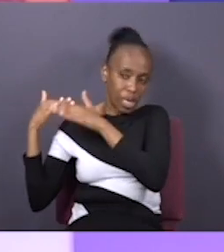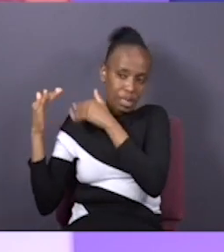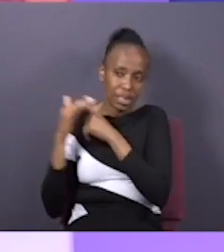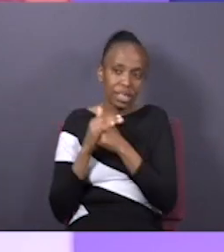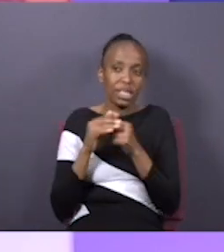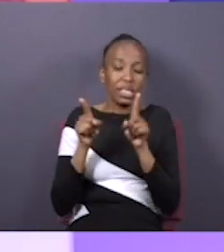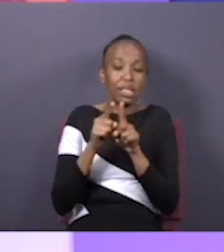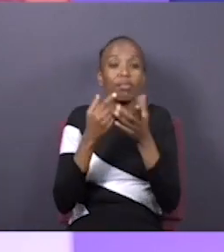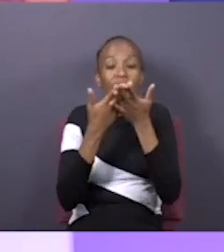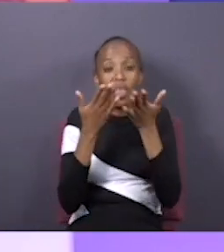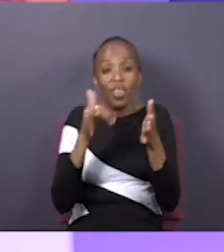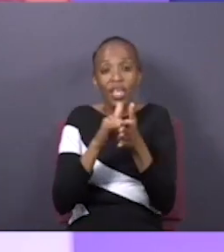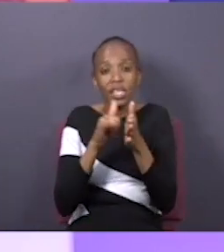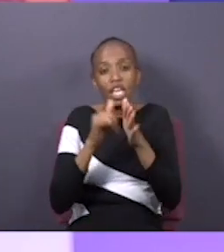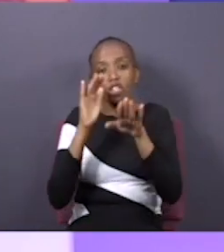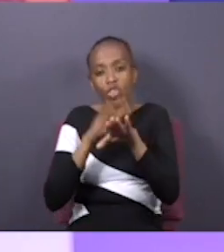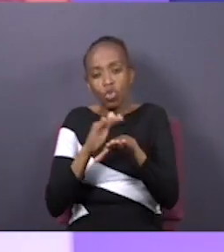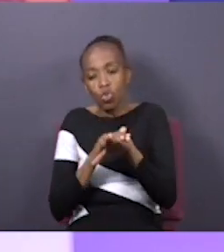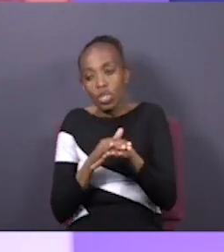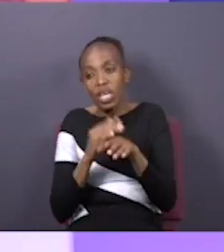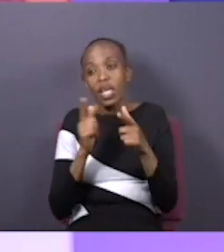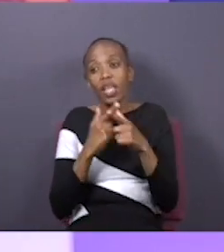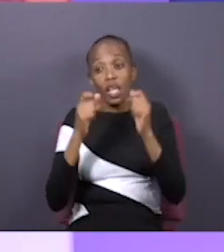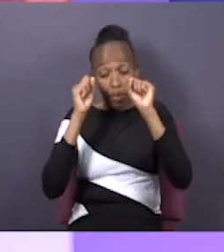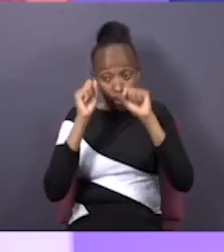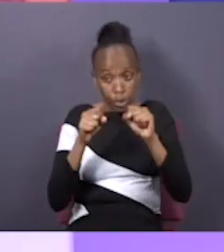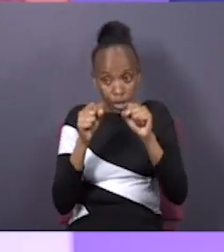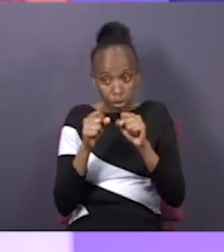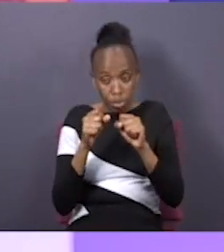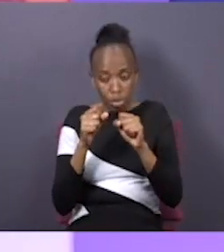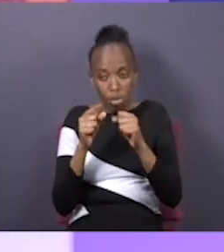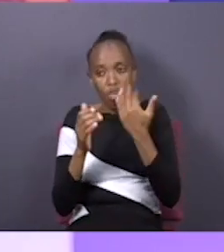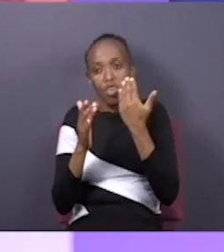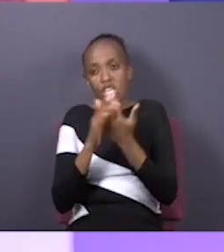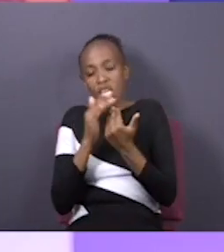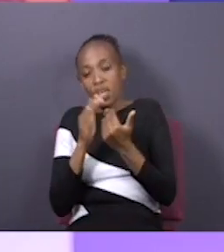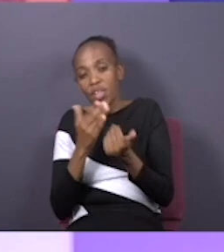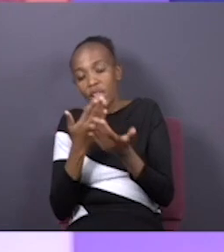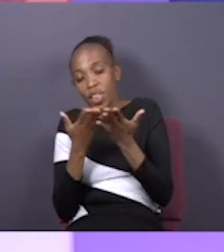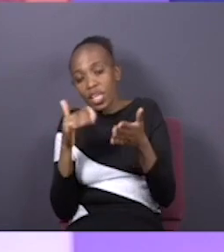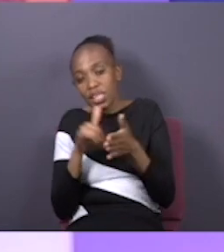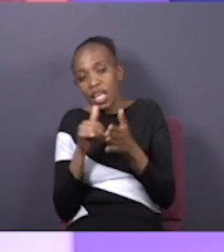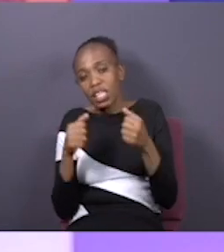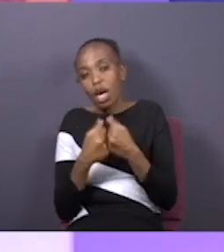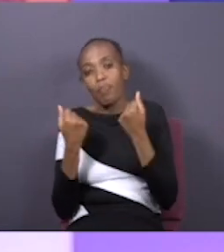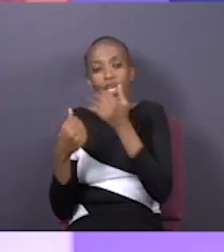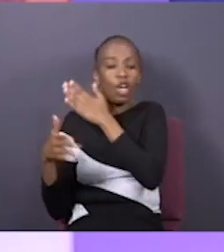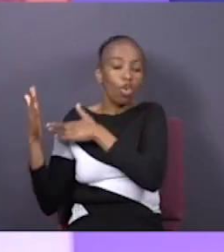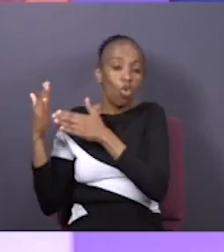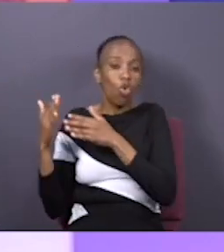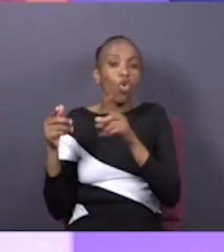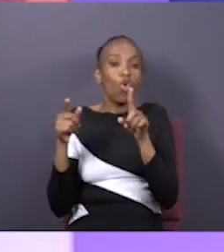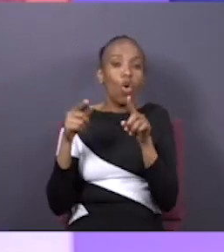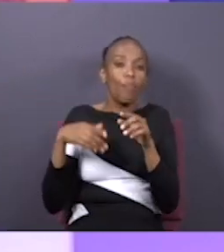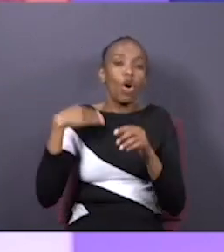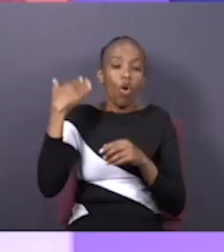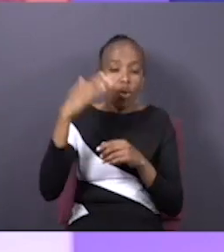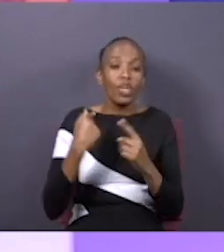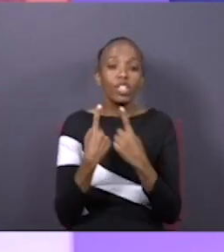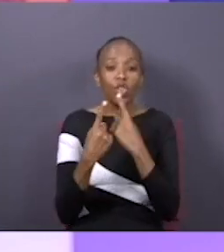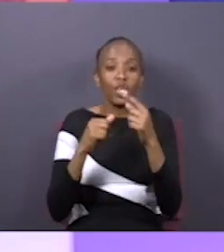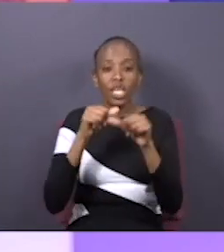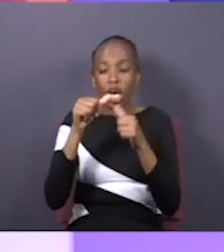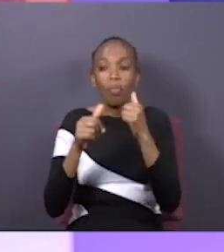and the things that were good, then you may be just nursing the things that were happening in the past. And you're always